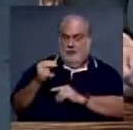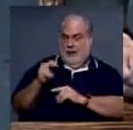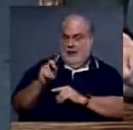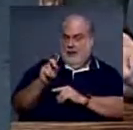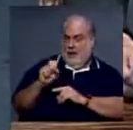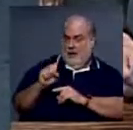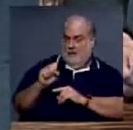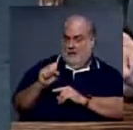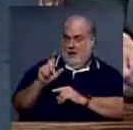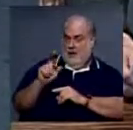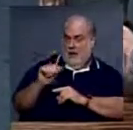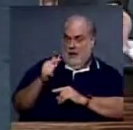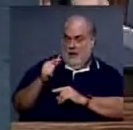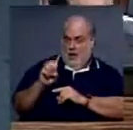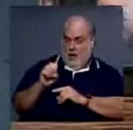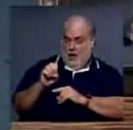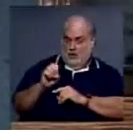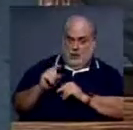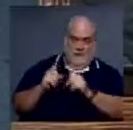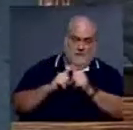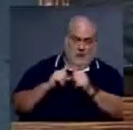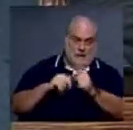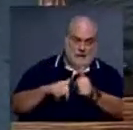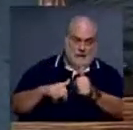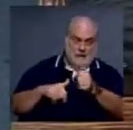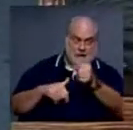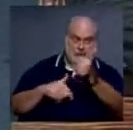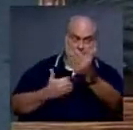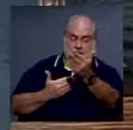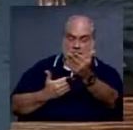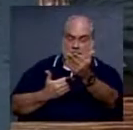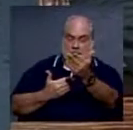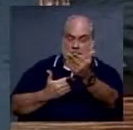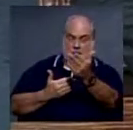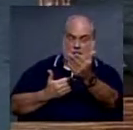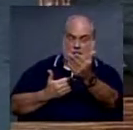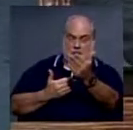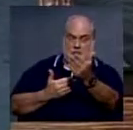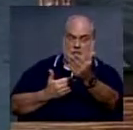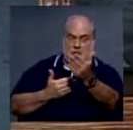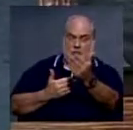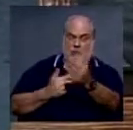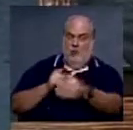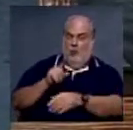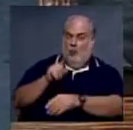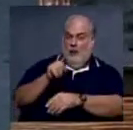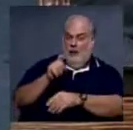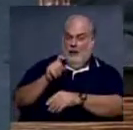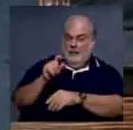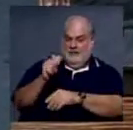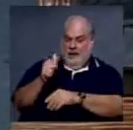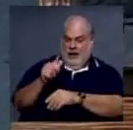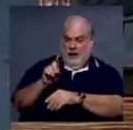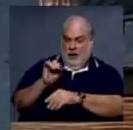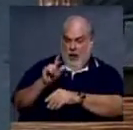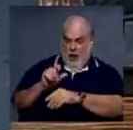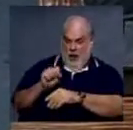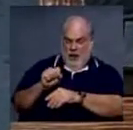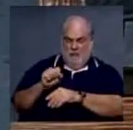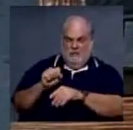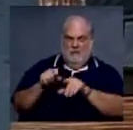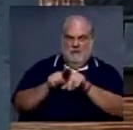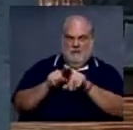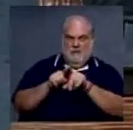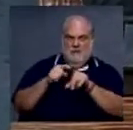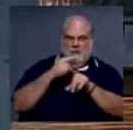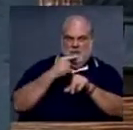had initially submitted as their plan, it says 110 dogs, and it also says